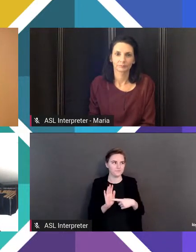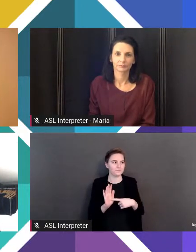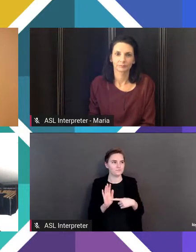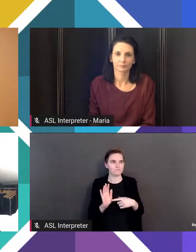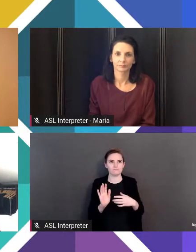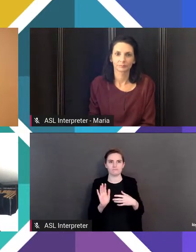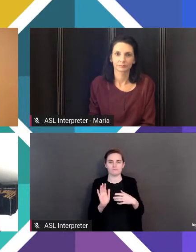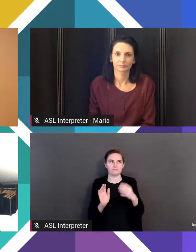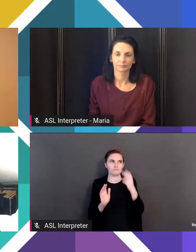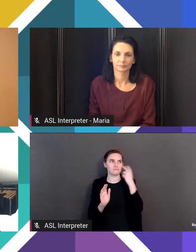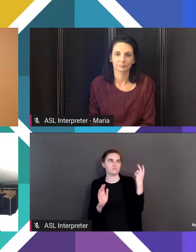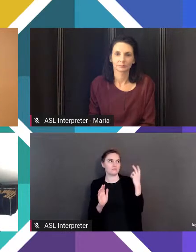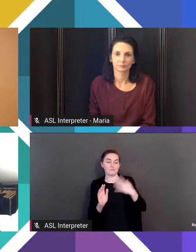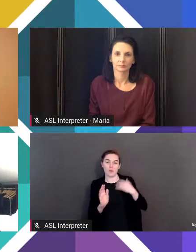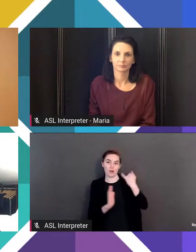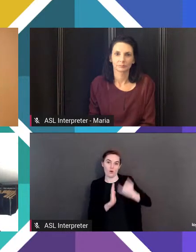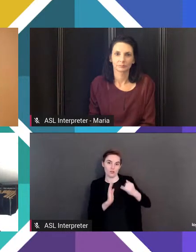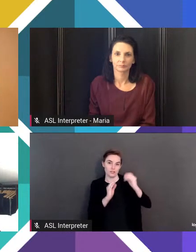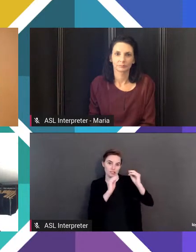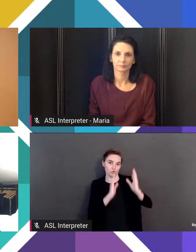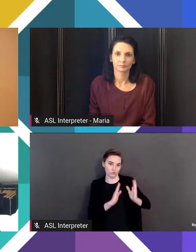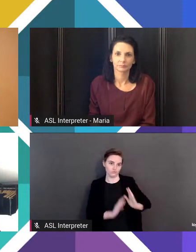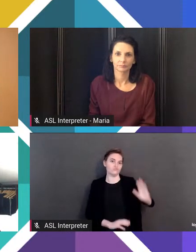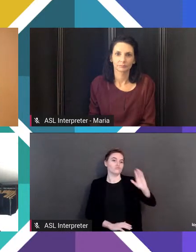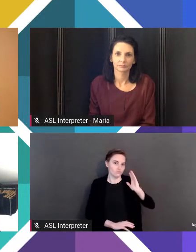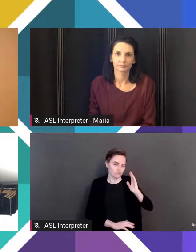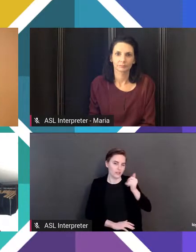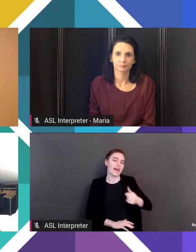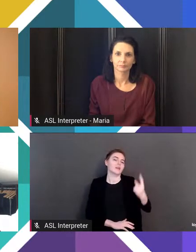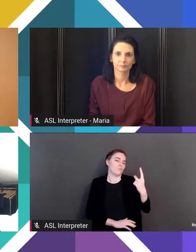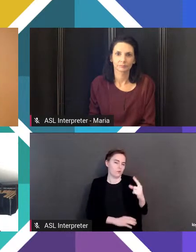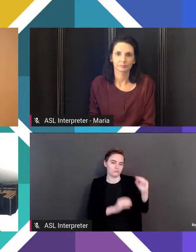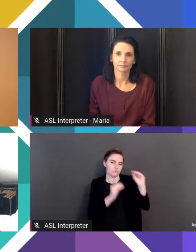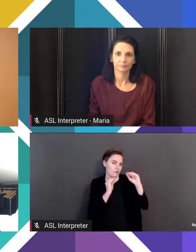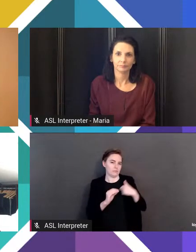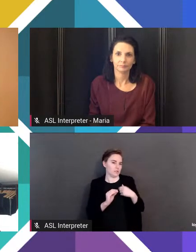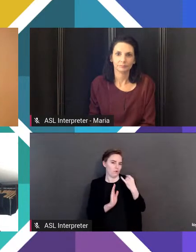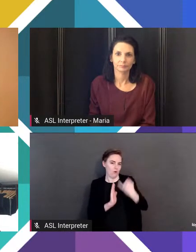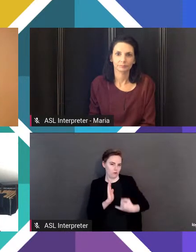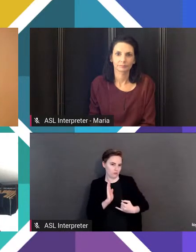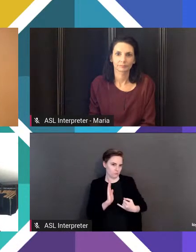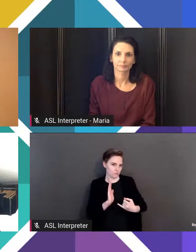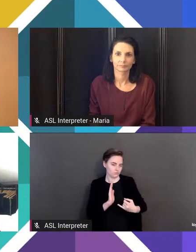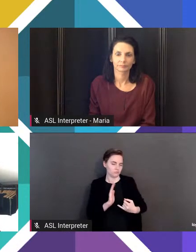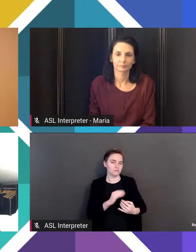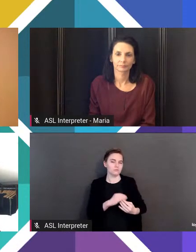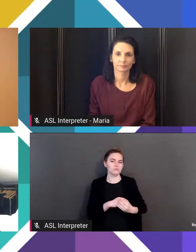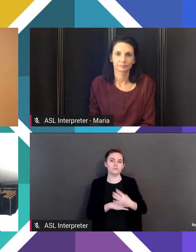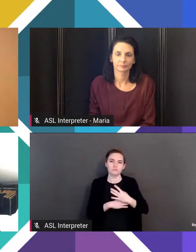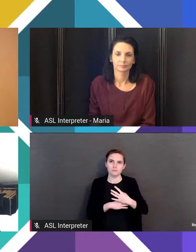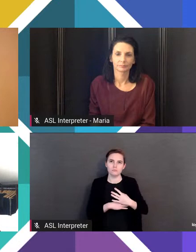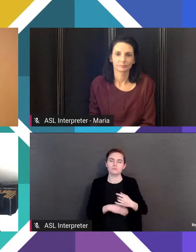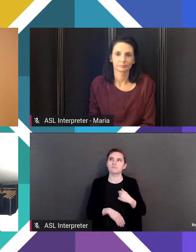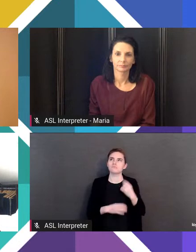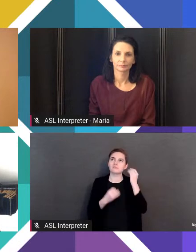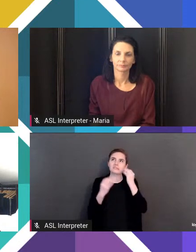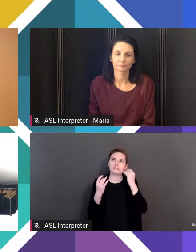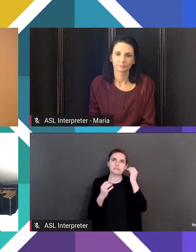teachers, like anybody who has taught me art. Yeah. And thinking about it,